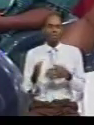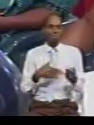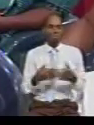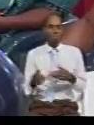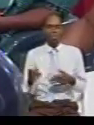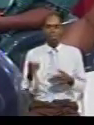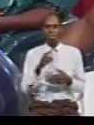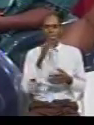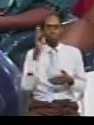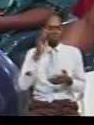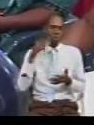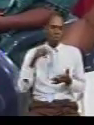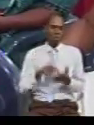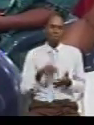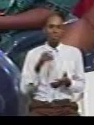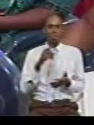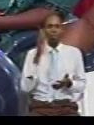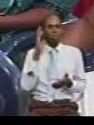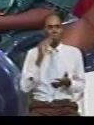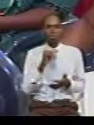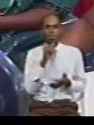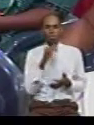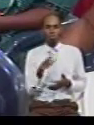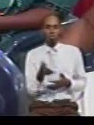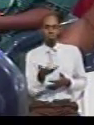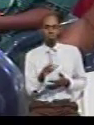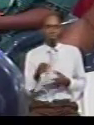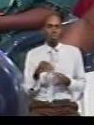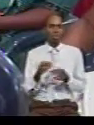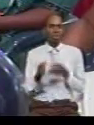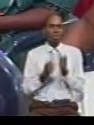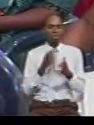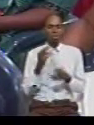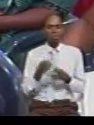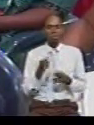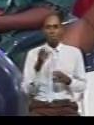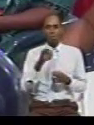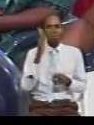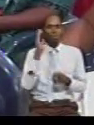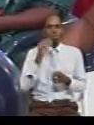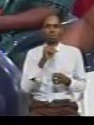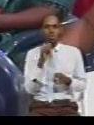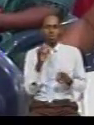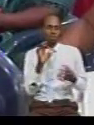not compromise. You will not join them to do evil.